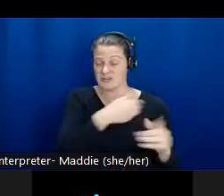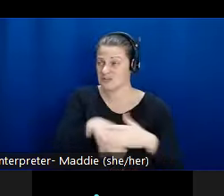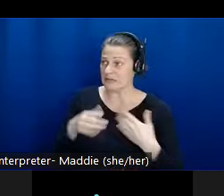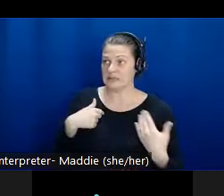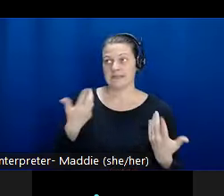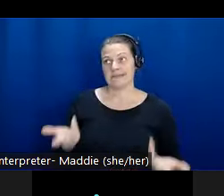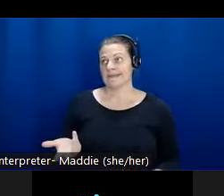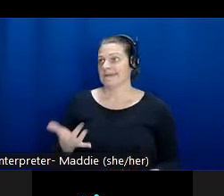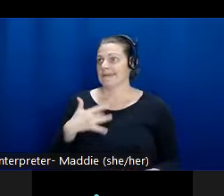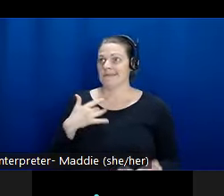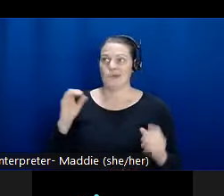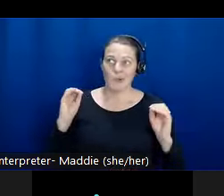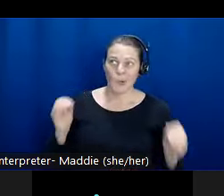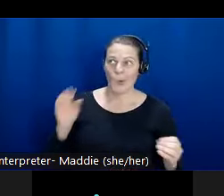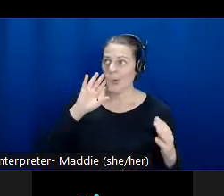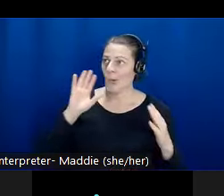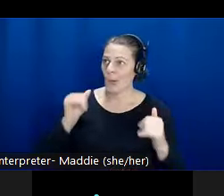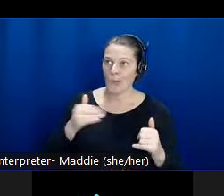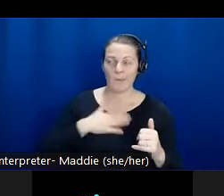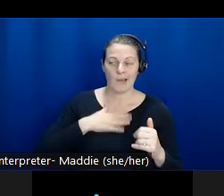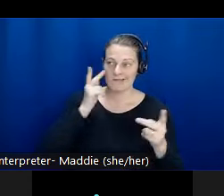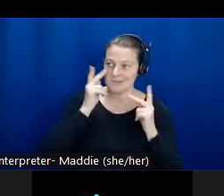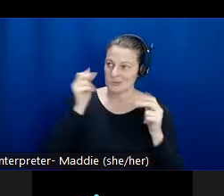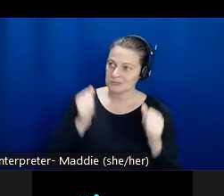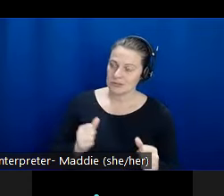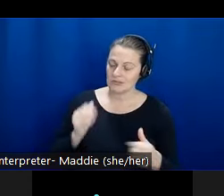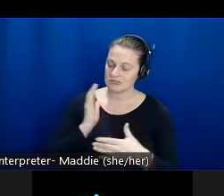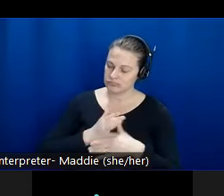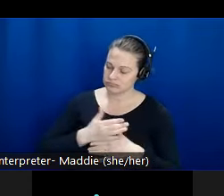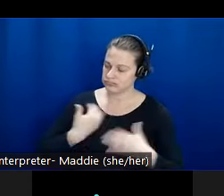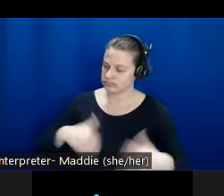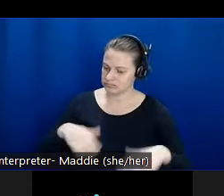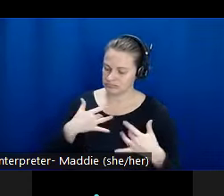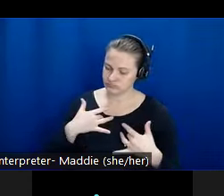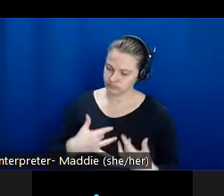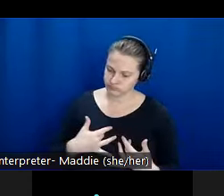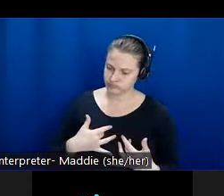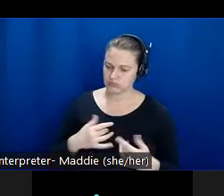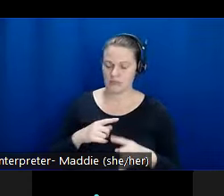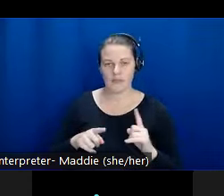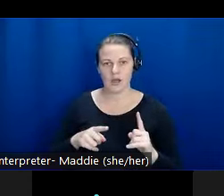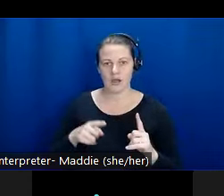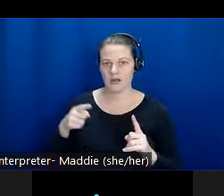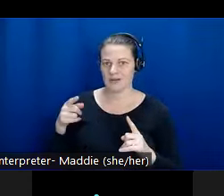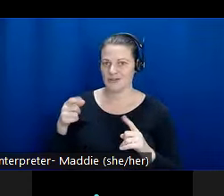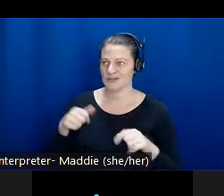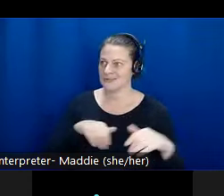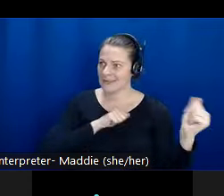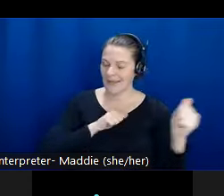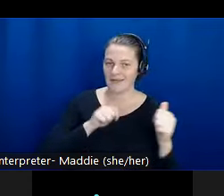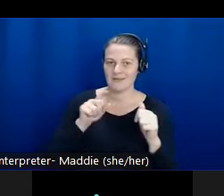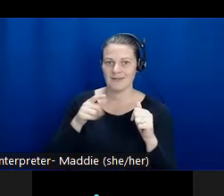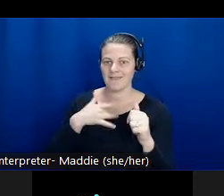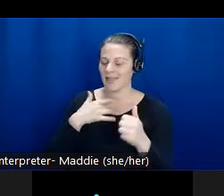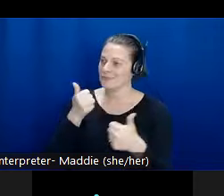as to her eye condition and her visual impairments, and left feeling like, okay, we have a lot of options. They'll just